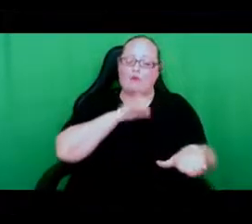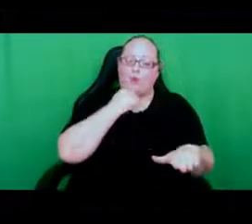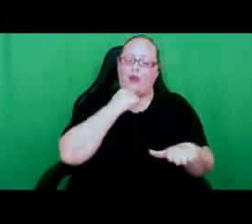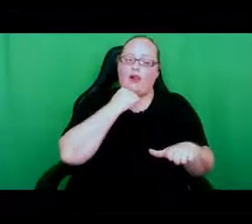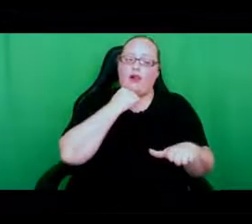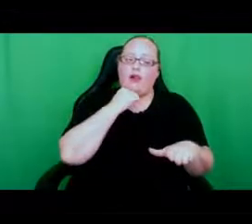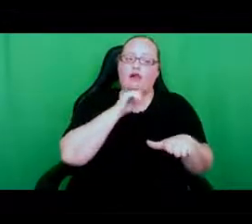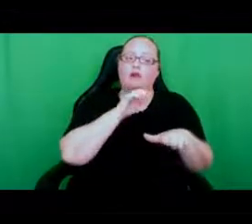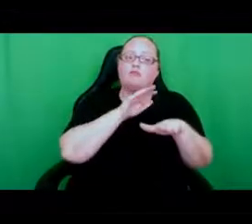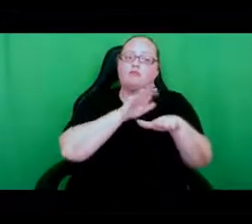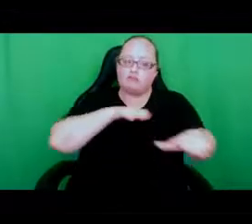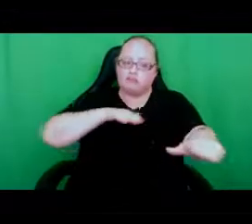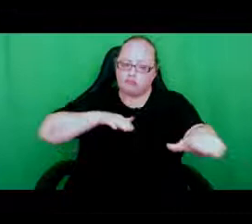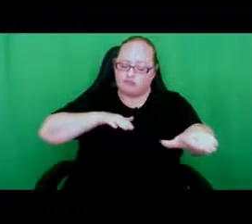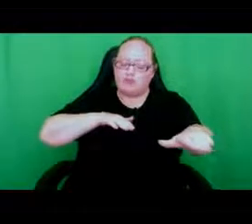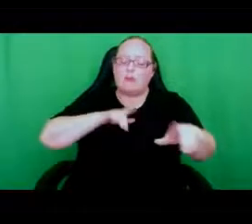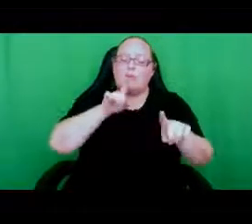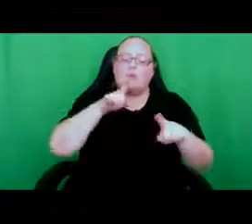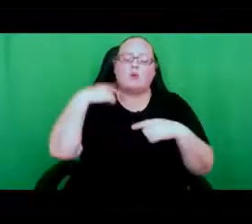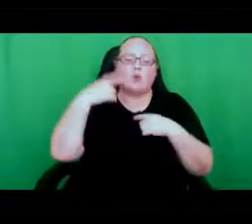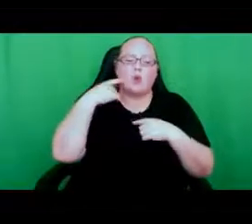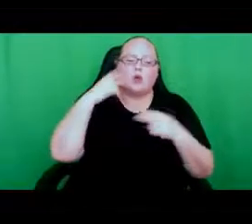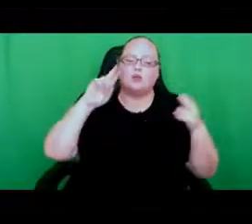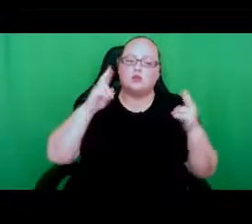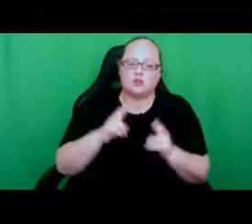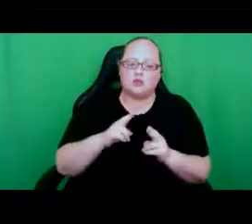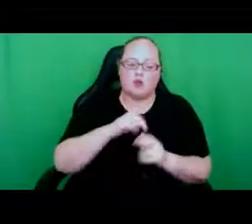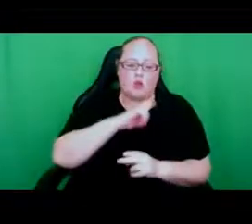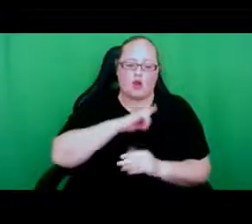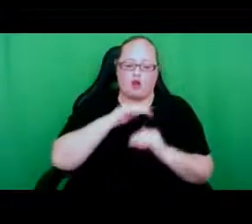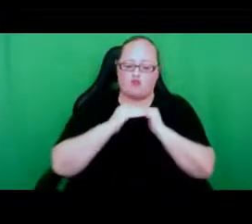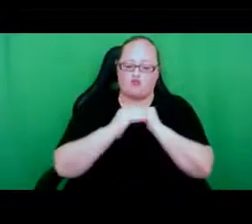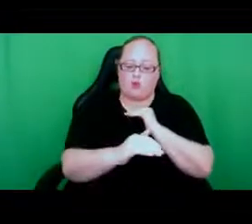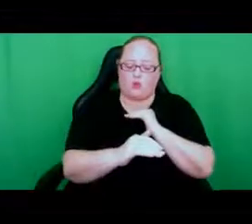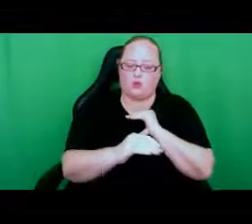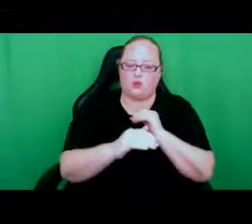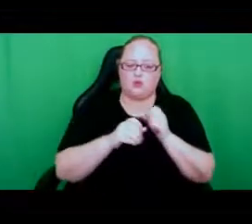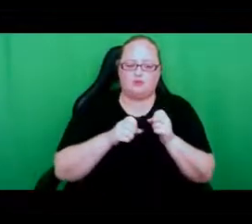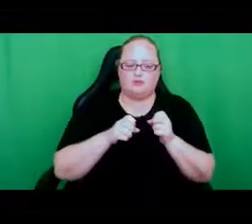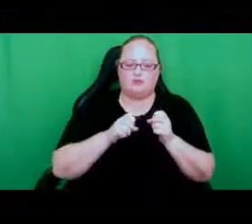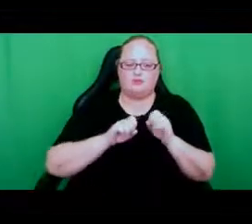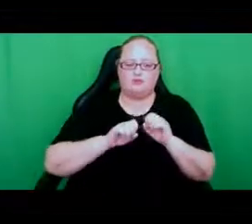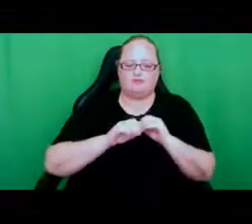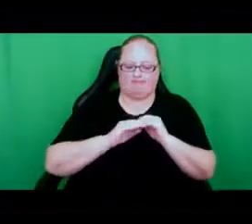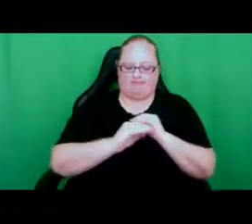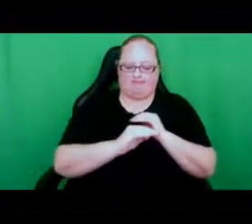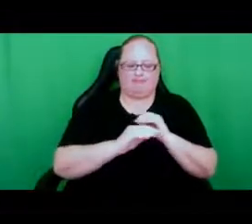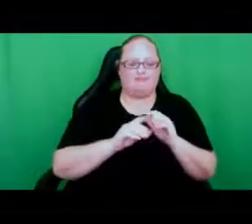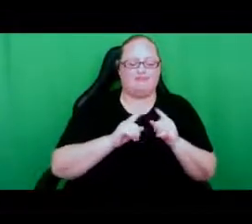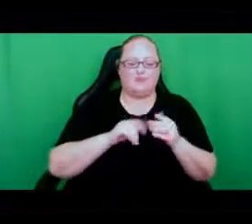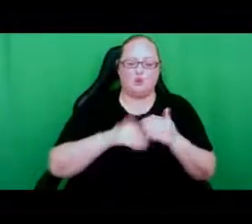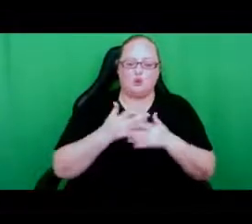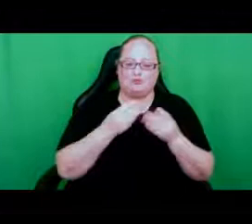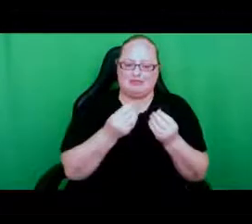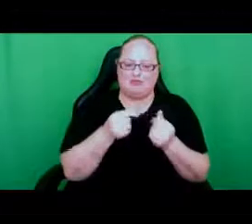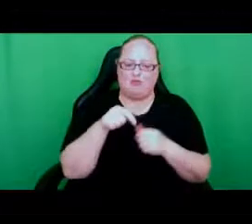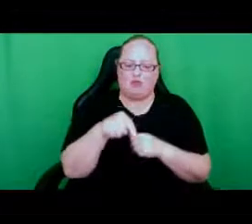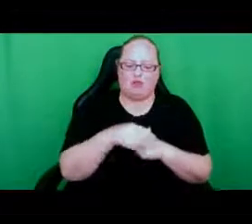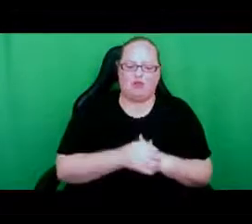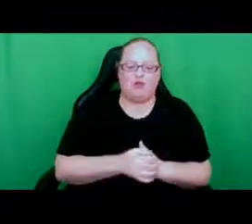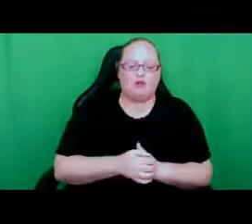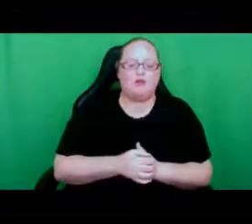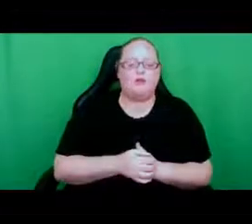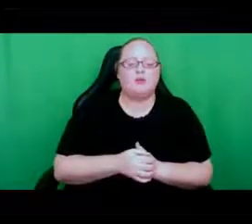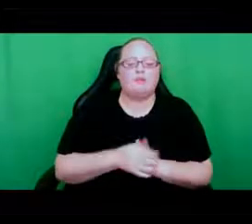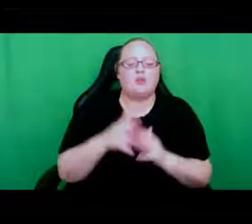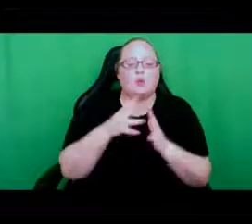be less noise due to the new road surfacing. Within the wards, changes in road traffic noise is